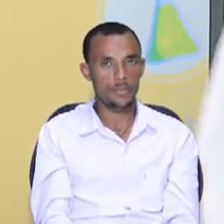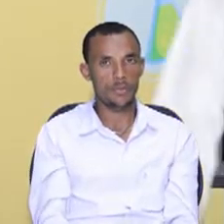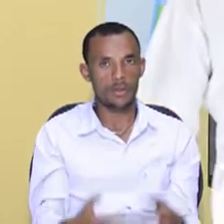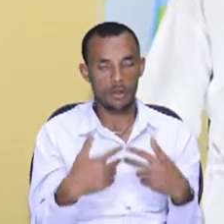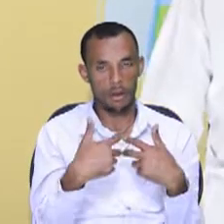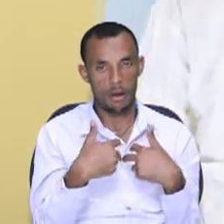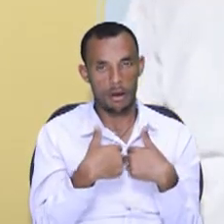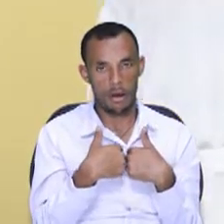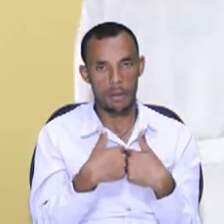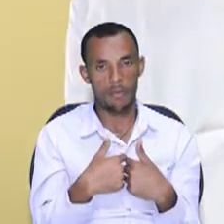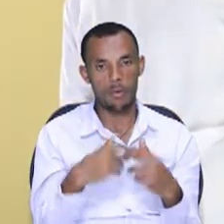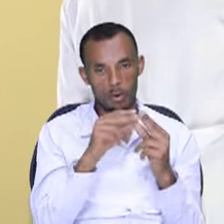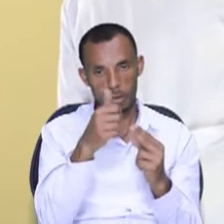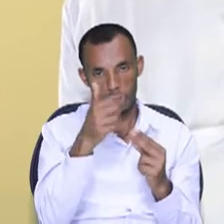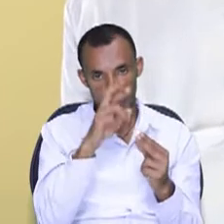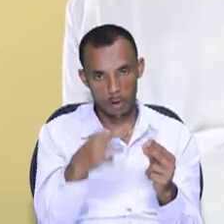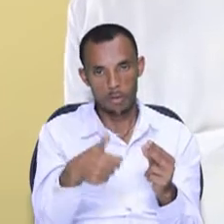have